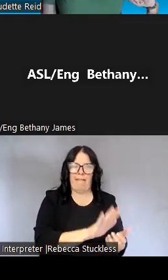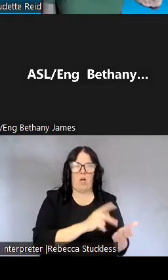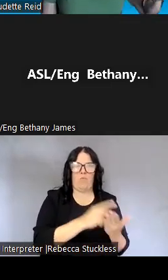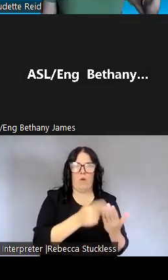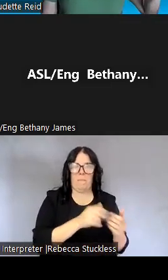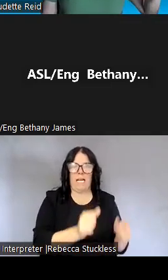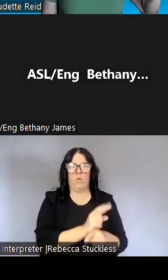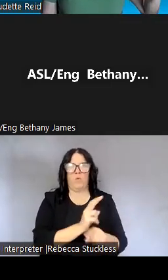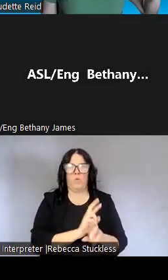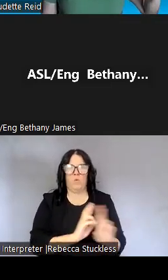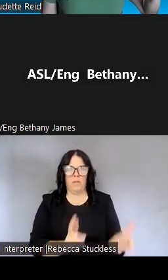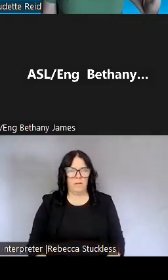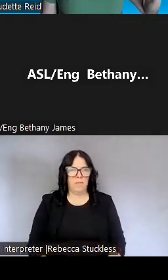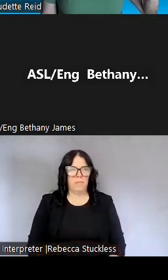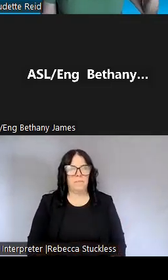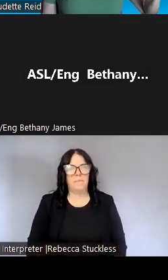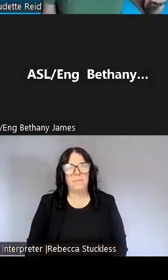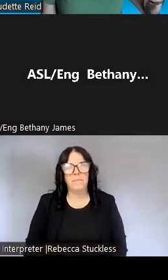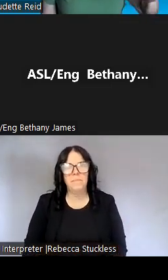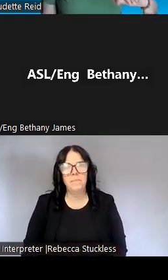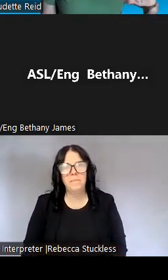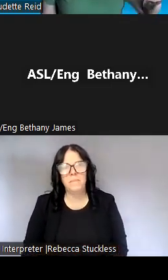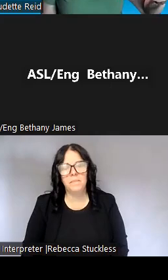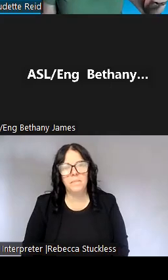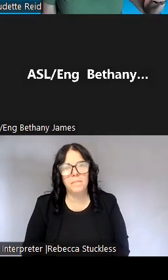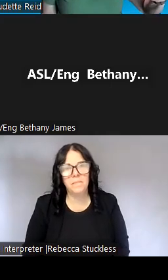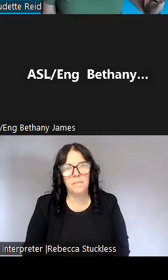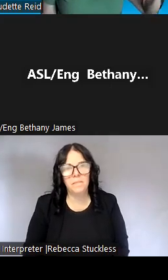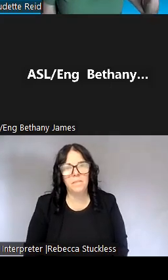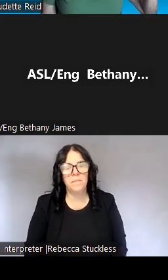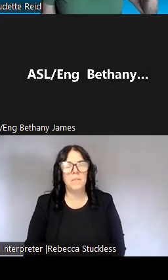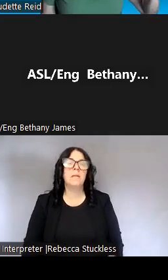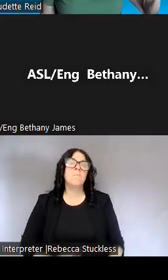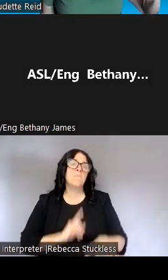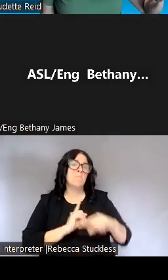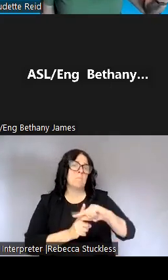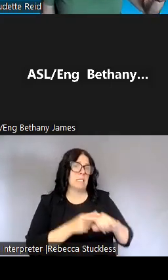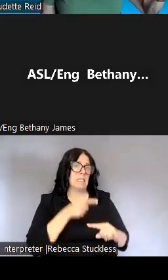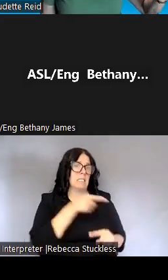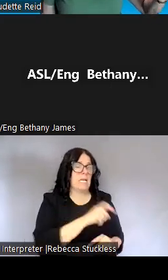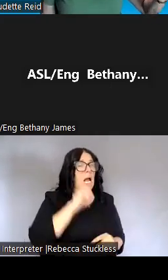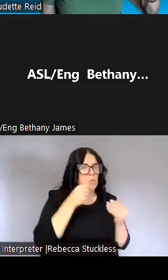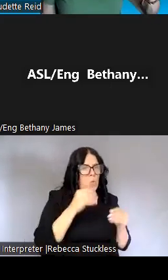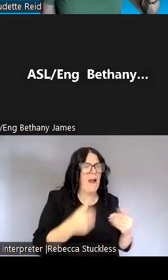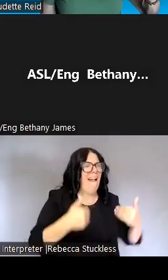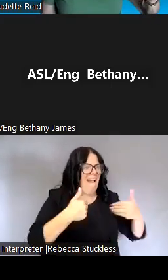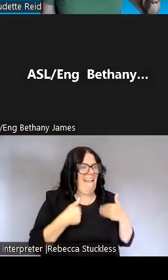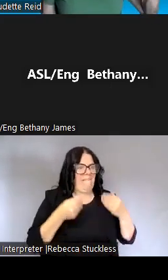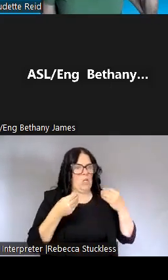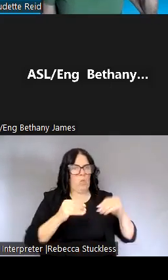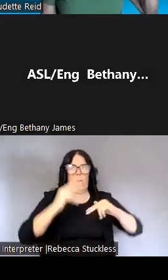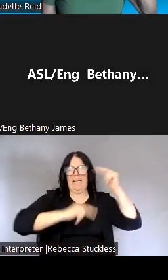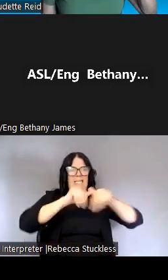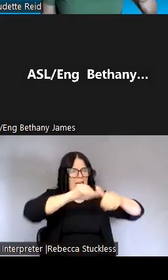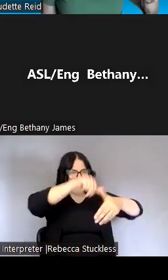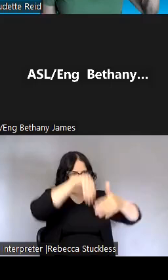use. And it does have retail support in the Apple stores, the brick and mortar stores.